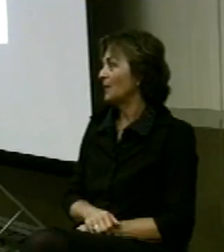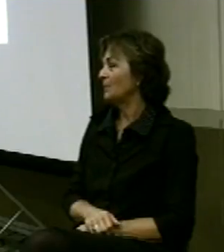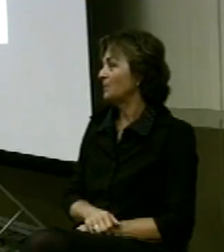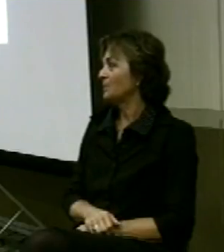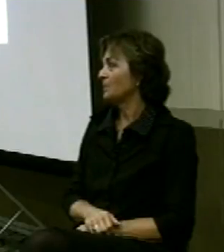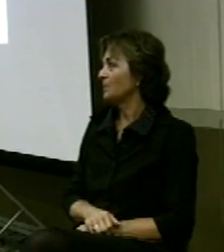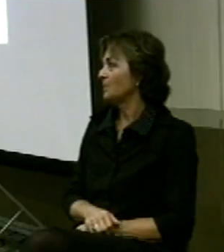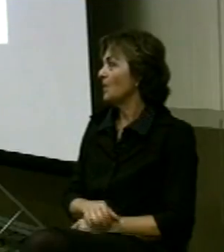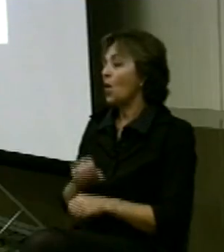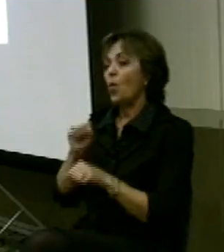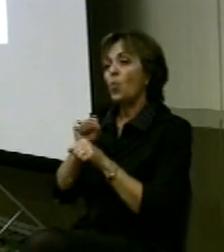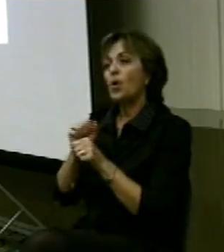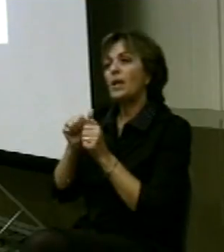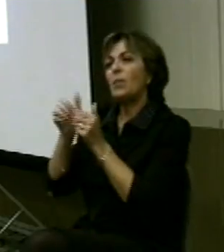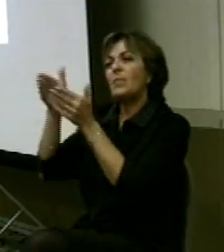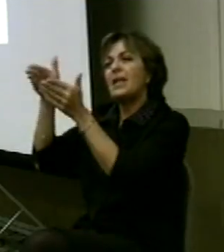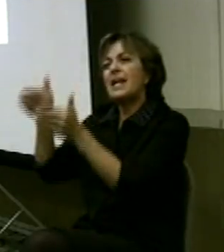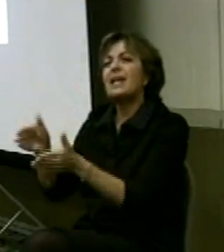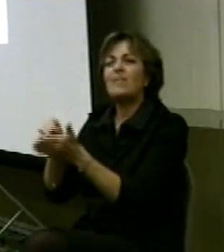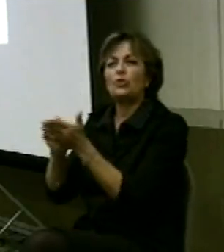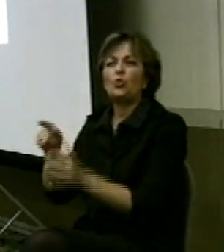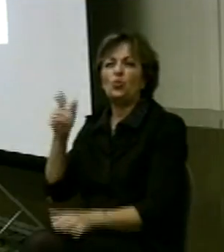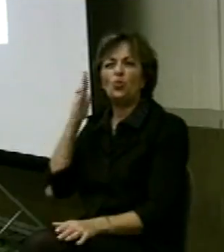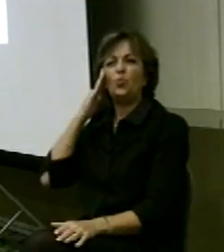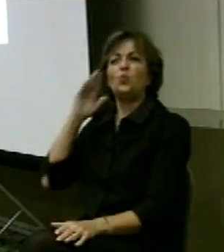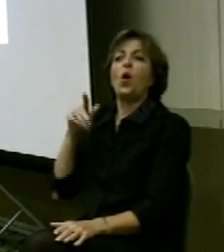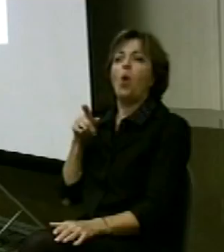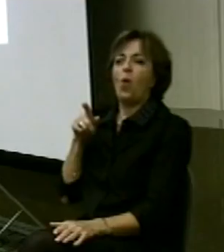And working with an individual student, you would know if that's